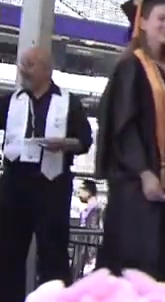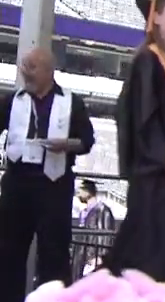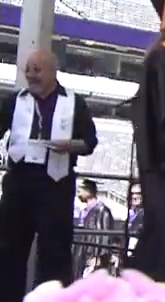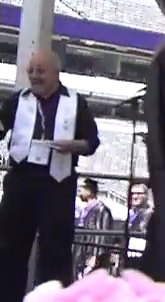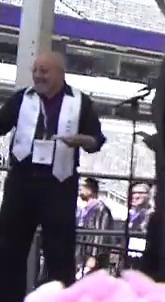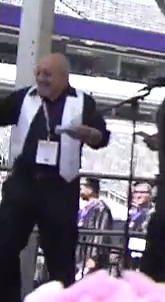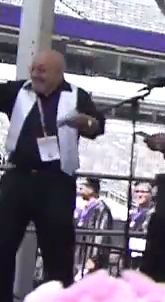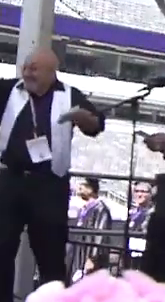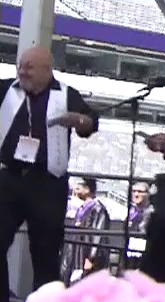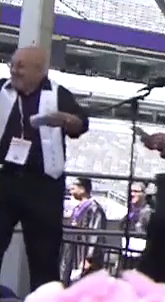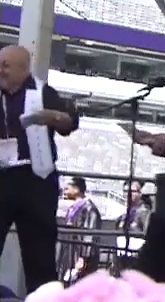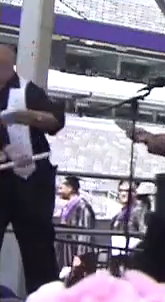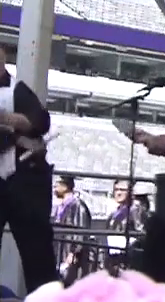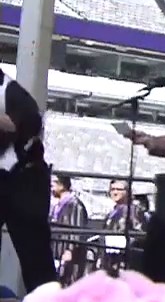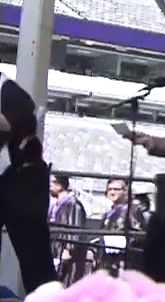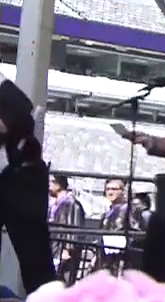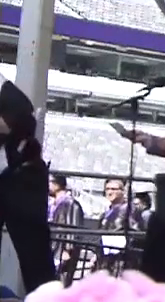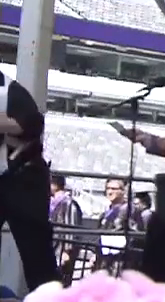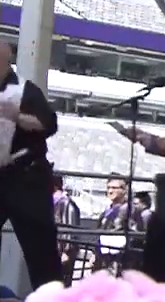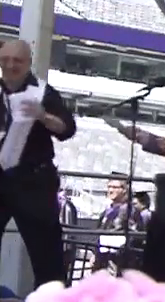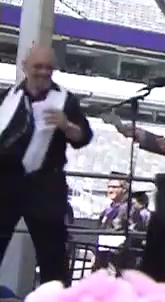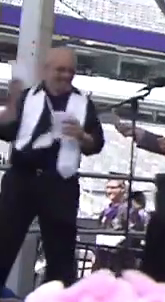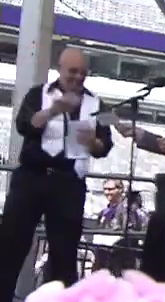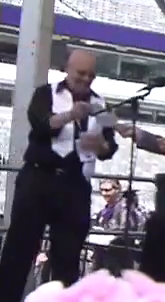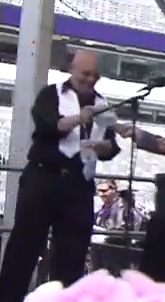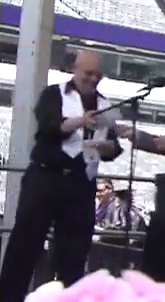Tanya Mamshuveya.